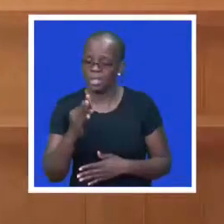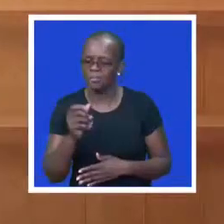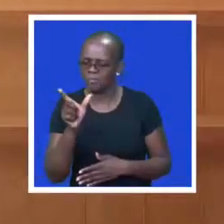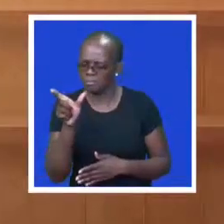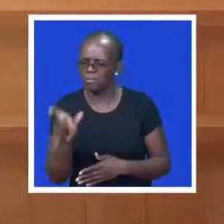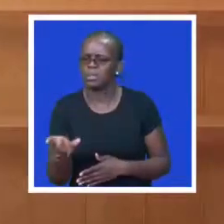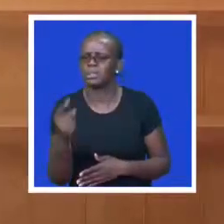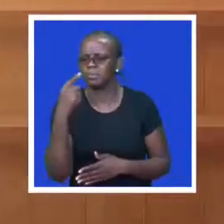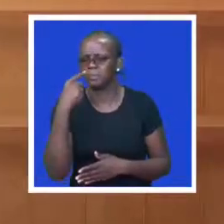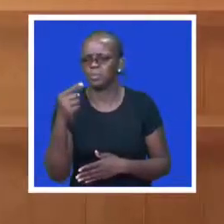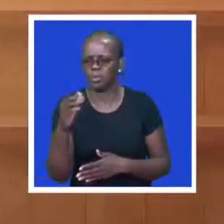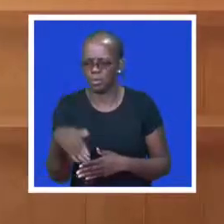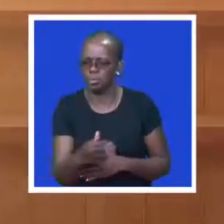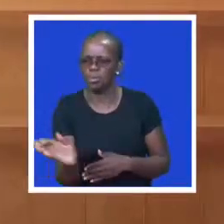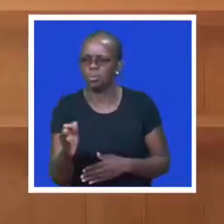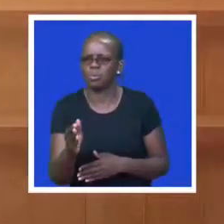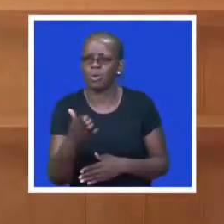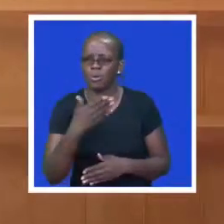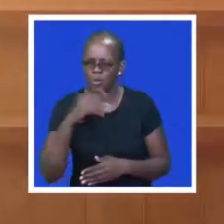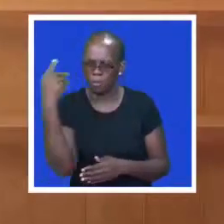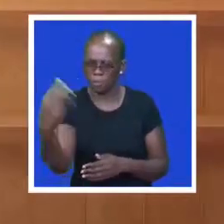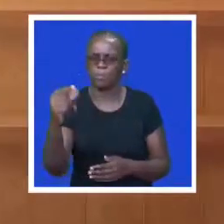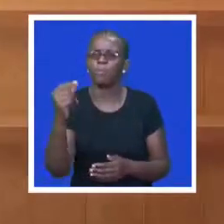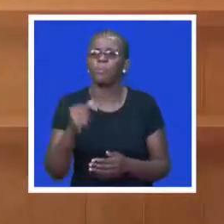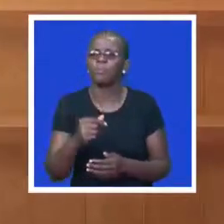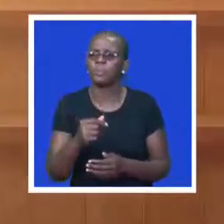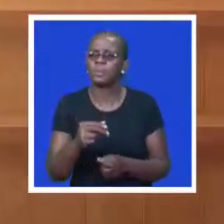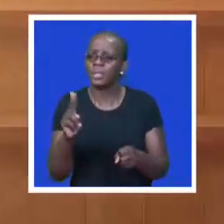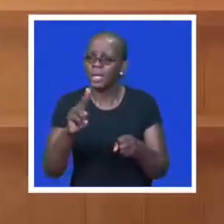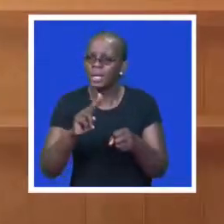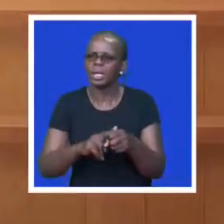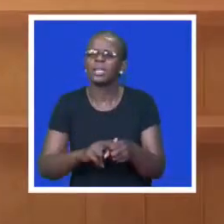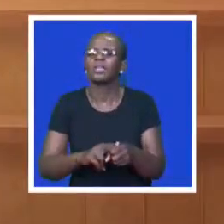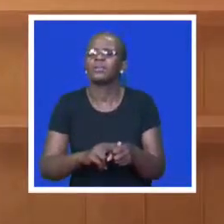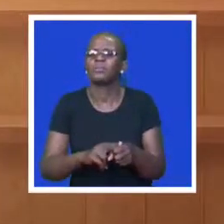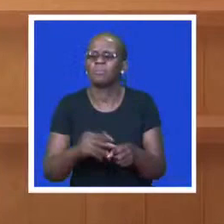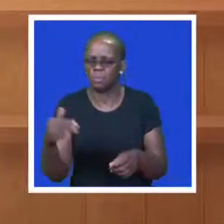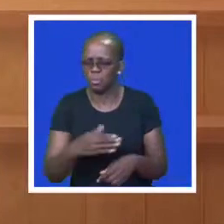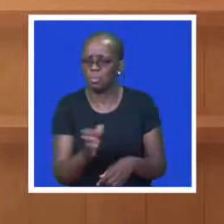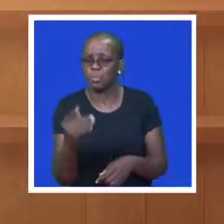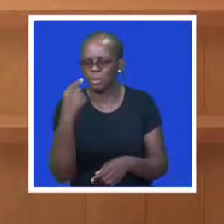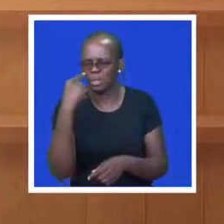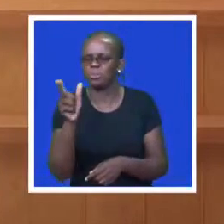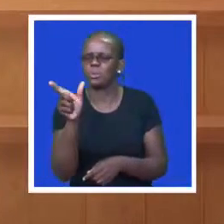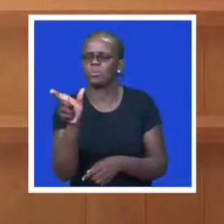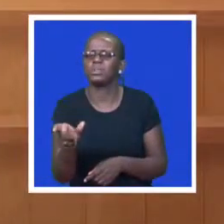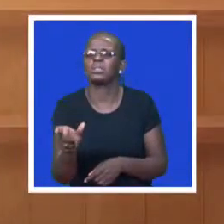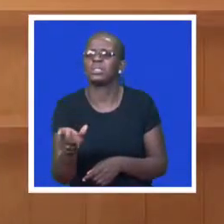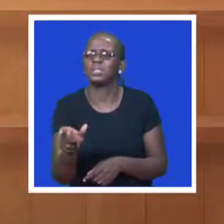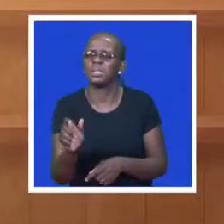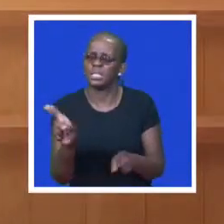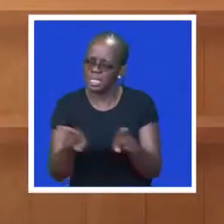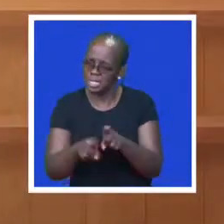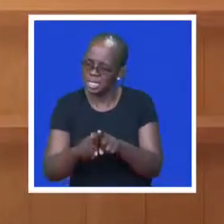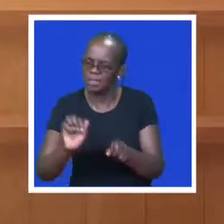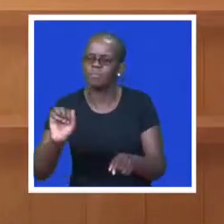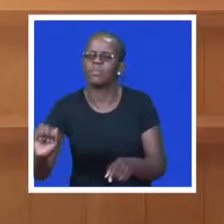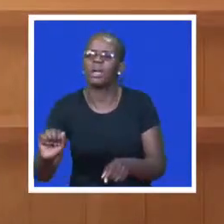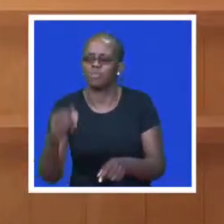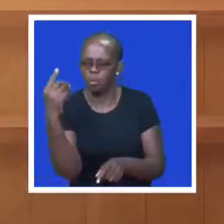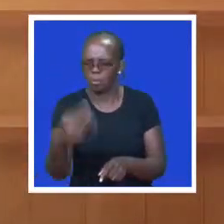anyone staying with snakes or liking snakes that much that they keep them, dear Lena. It is how God created